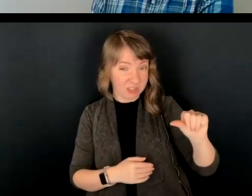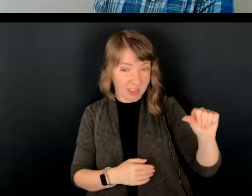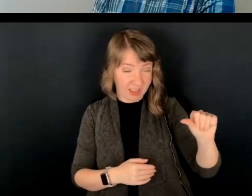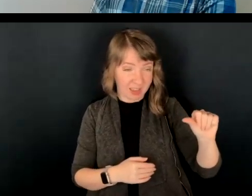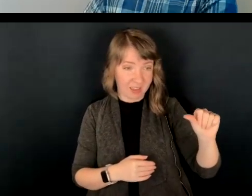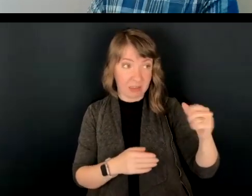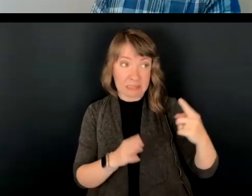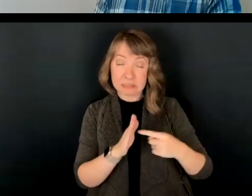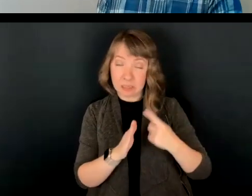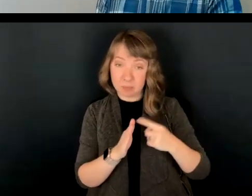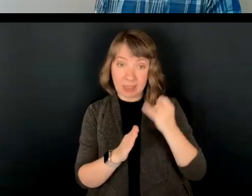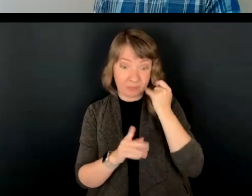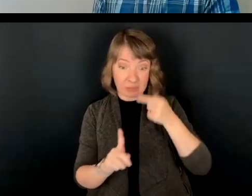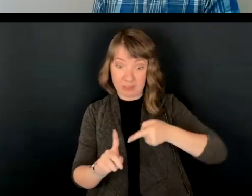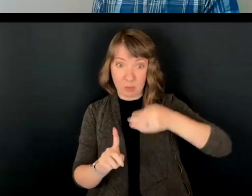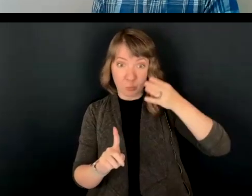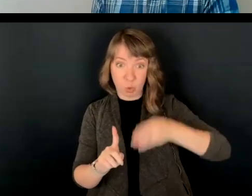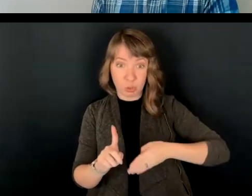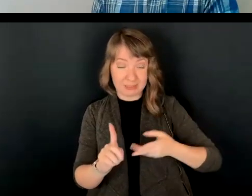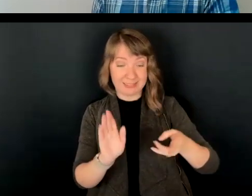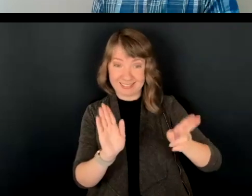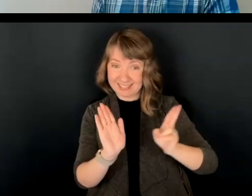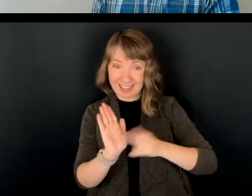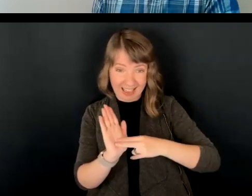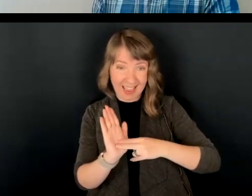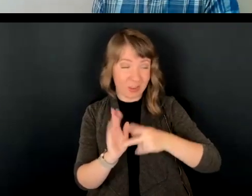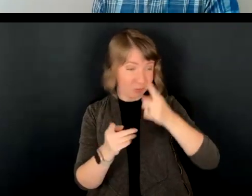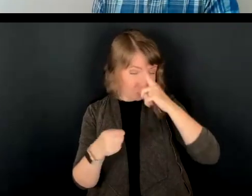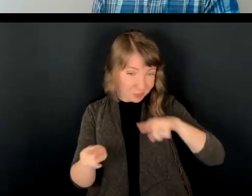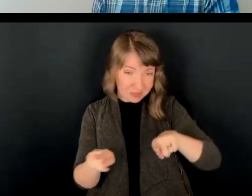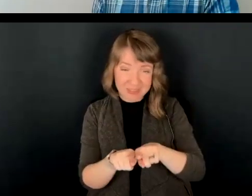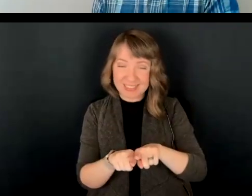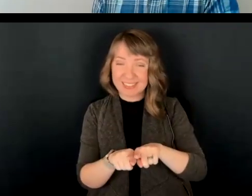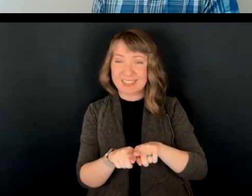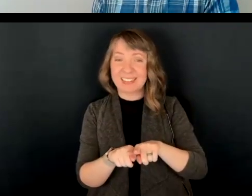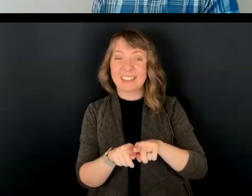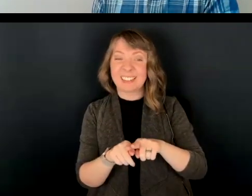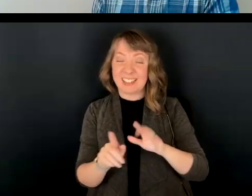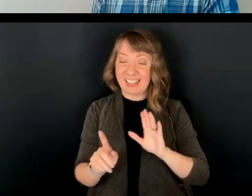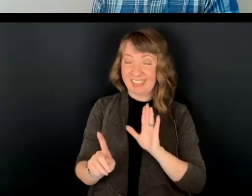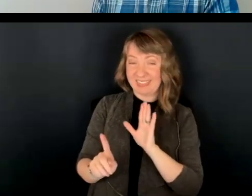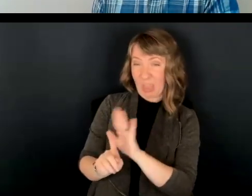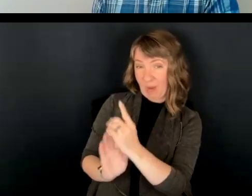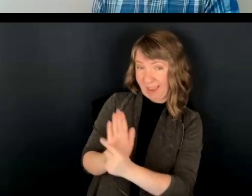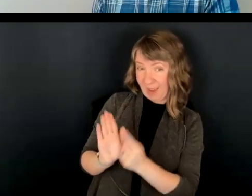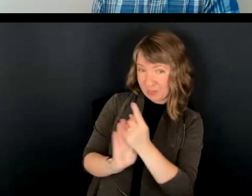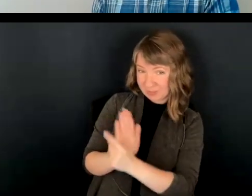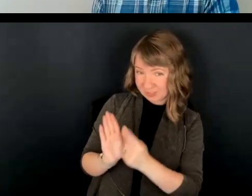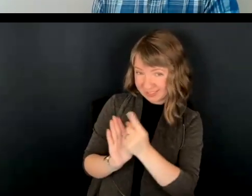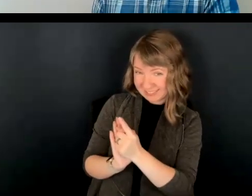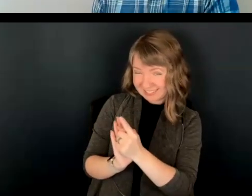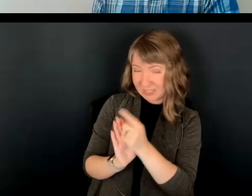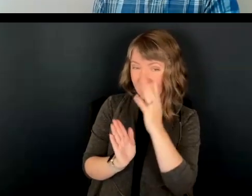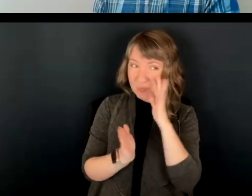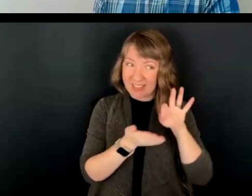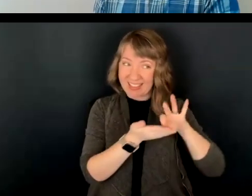if that person signs that Forest Service agreement, their hours then count to the Forest